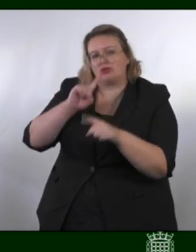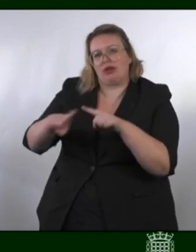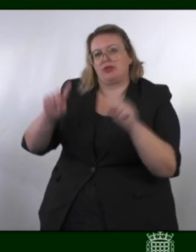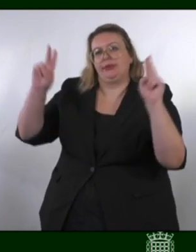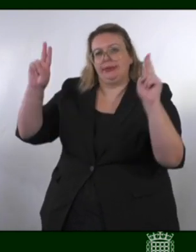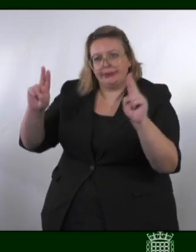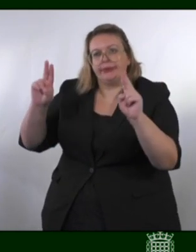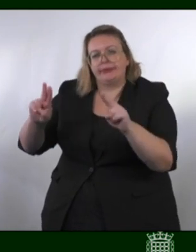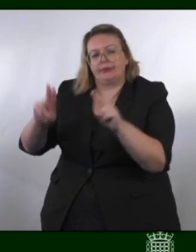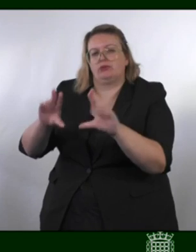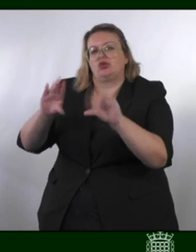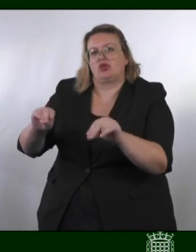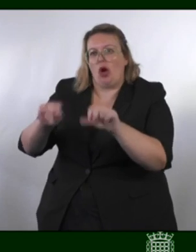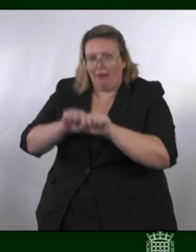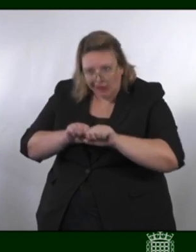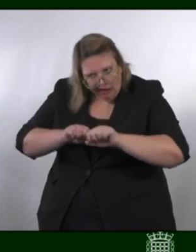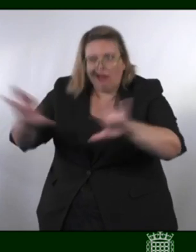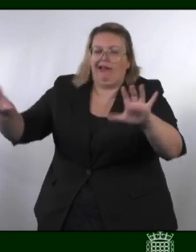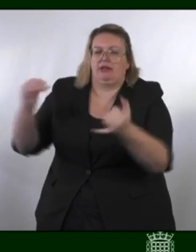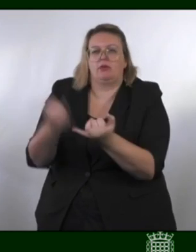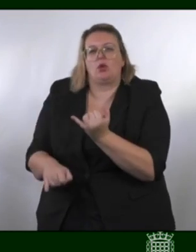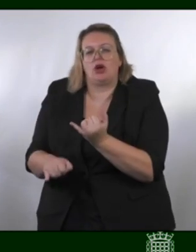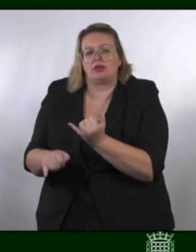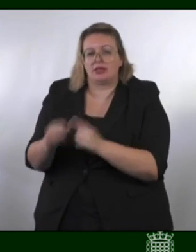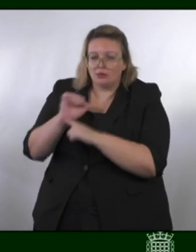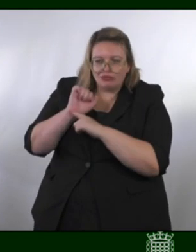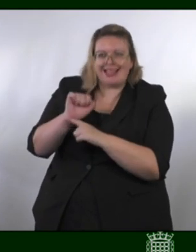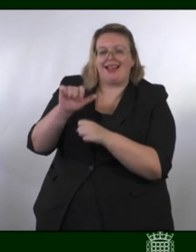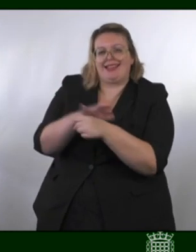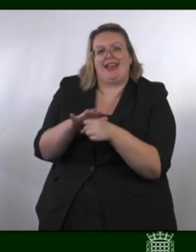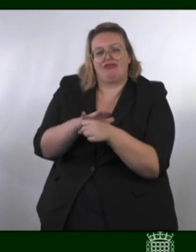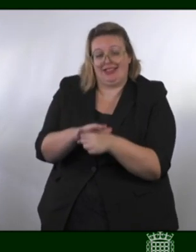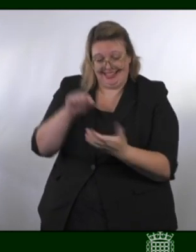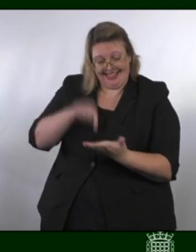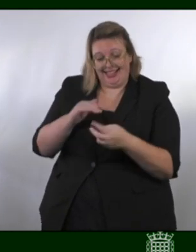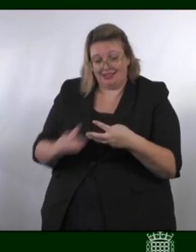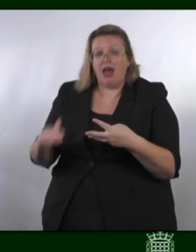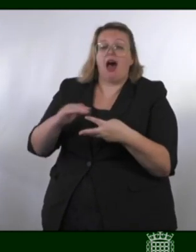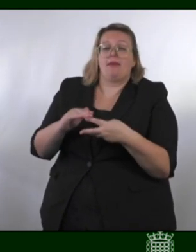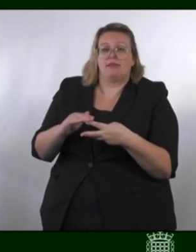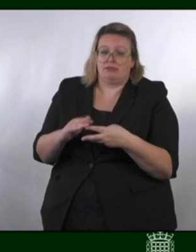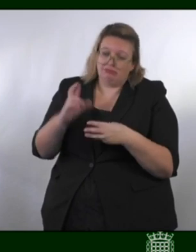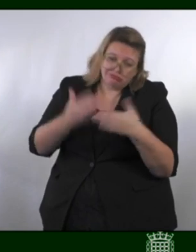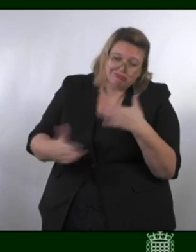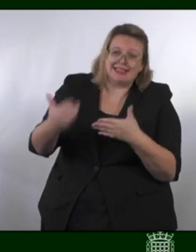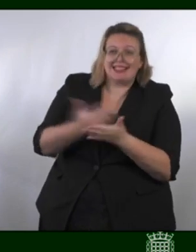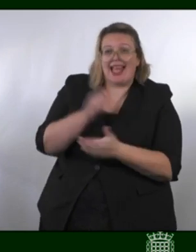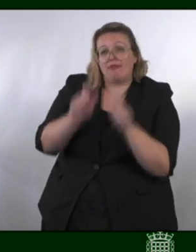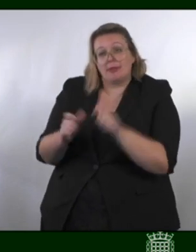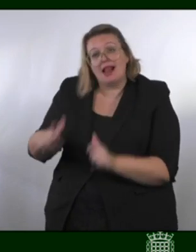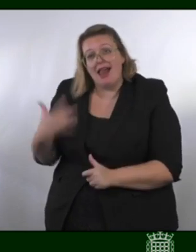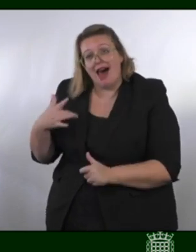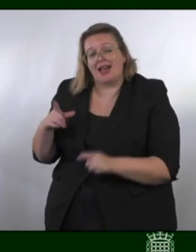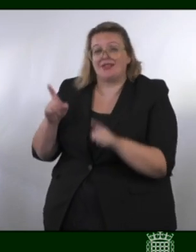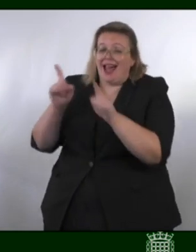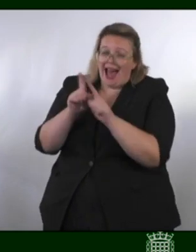and protect our loved ones and our local communities. This agreement will help us protect lives and livelihoods in South Yorkshire. And, Mr. Speaker, I commend